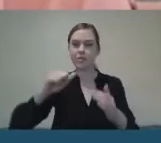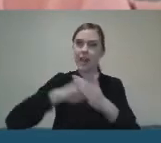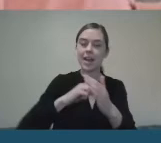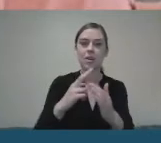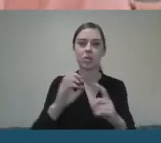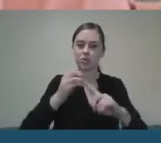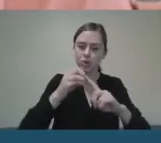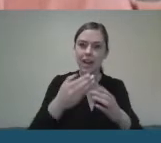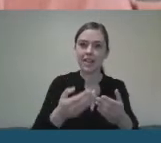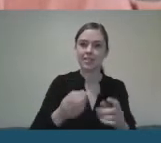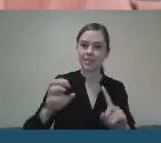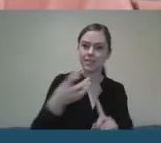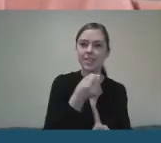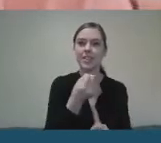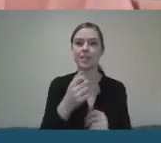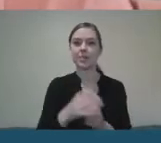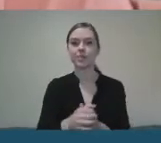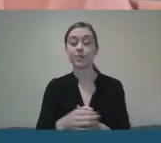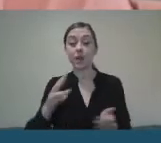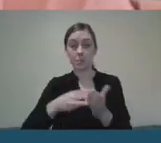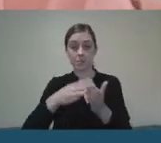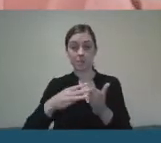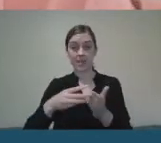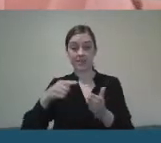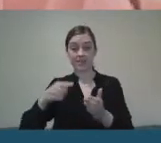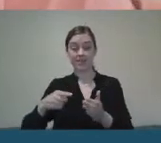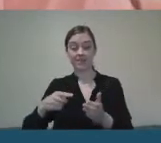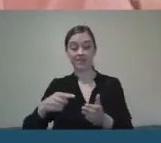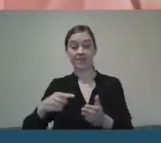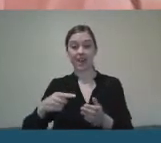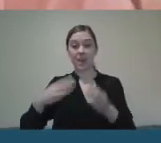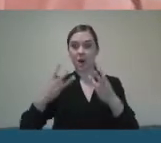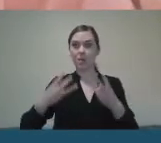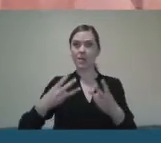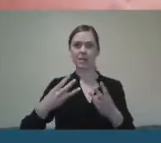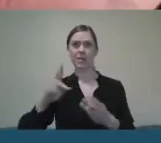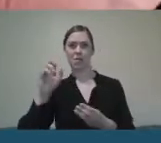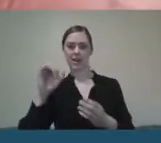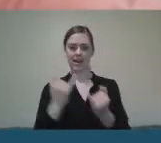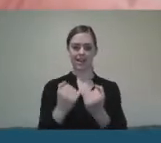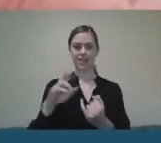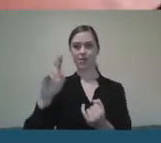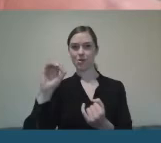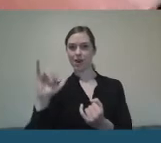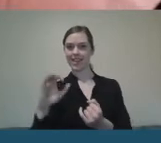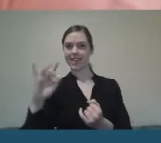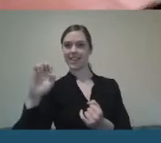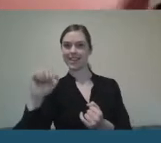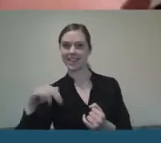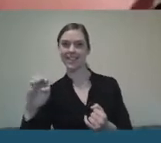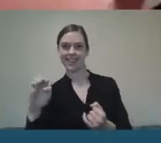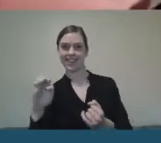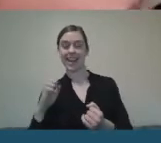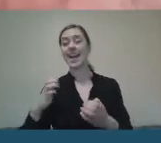that definitely wasn't there when I was there. Like, I was the oddball wanting to be Roy Keane. Everyone else wanted to be good, you know, but I wanted to be